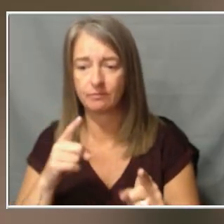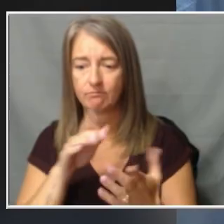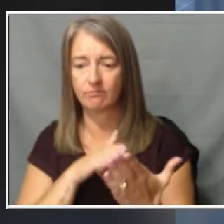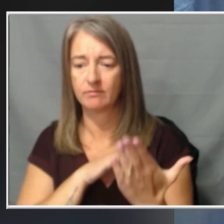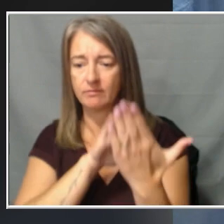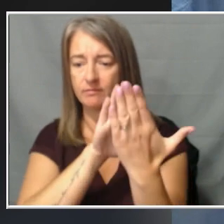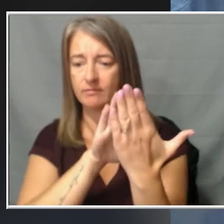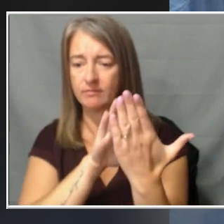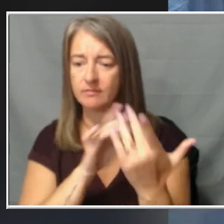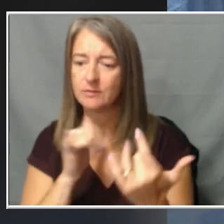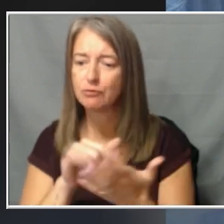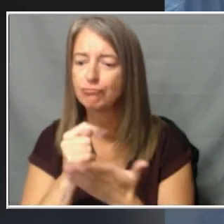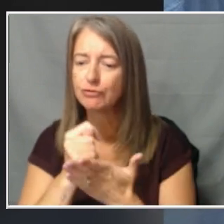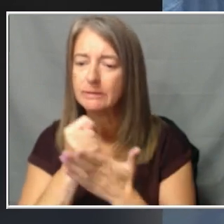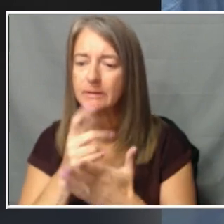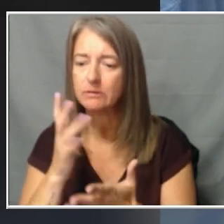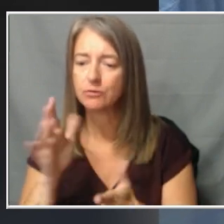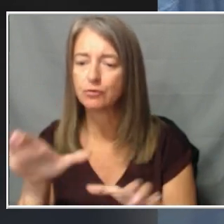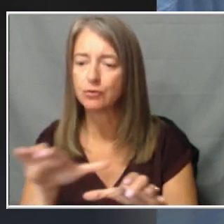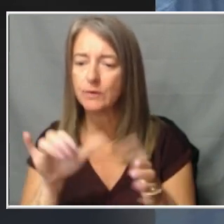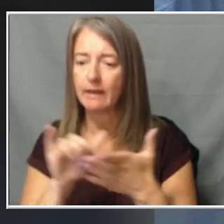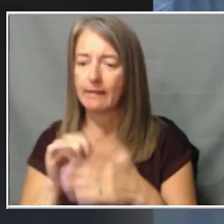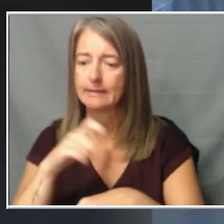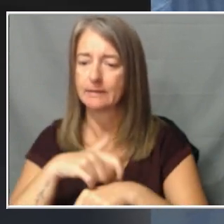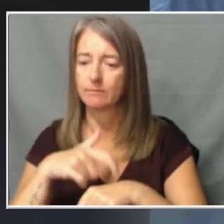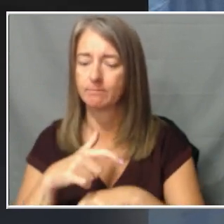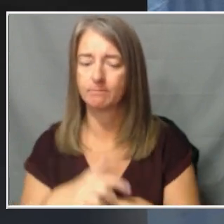moment and what kind of treatment you were getting and what they were telling you.